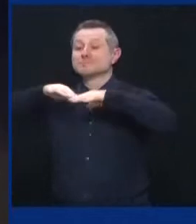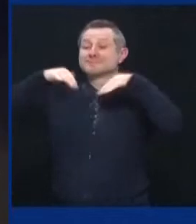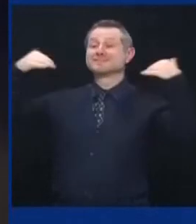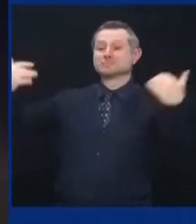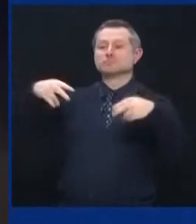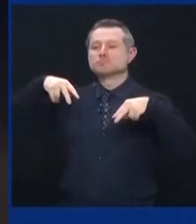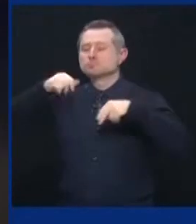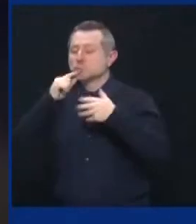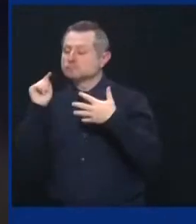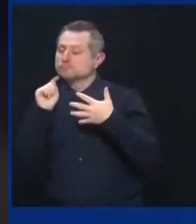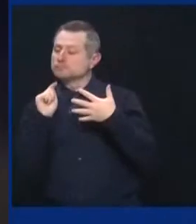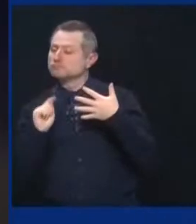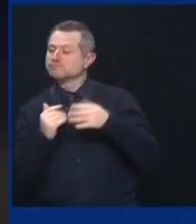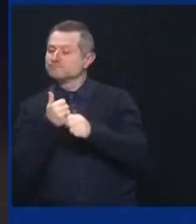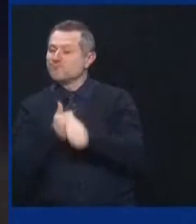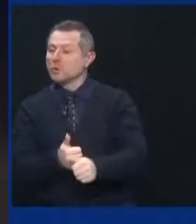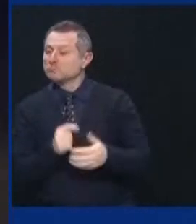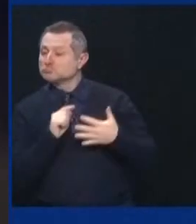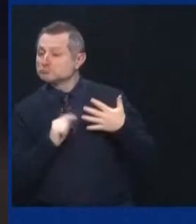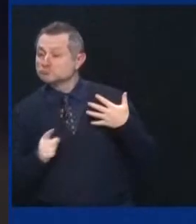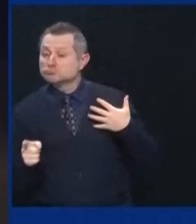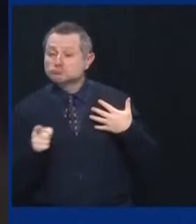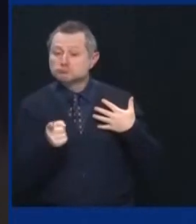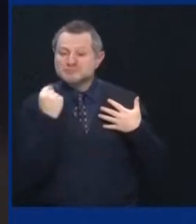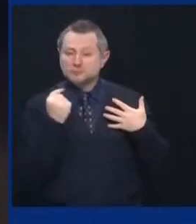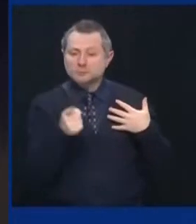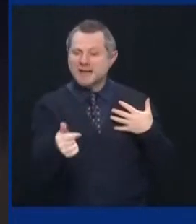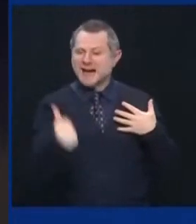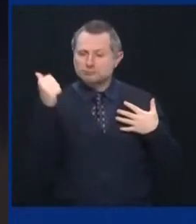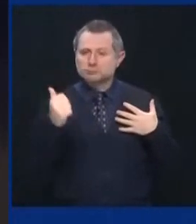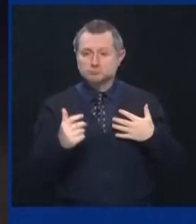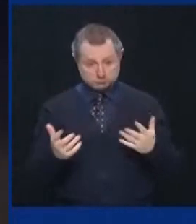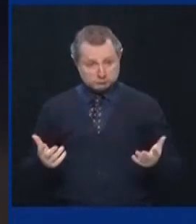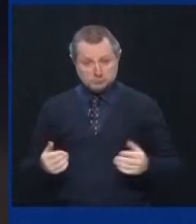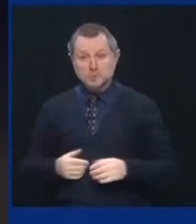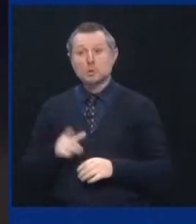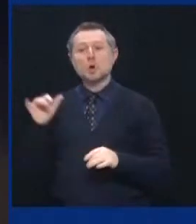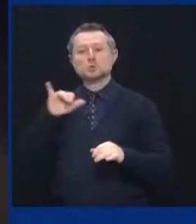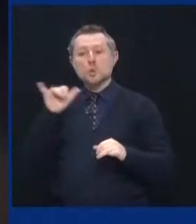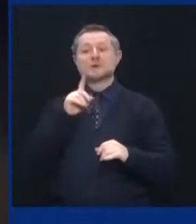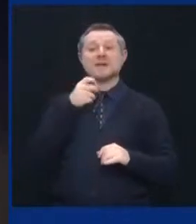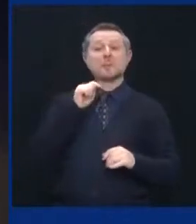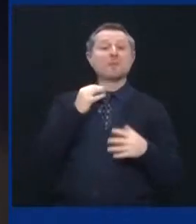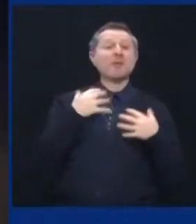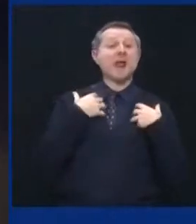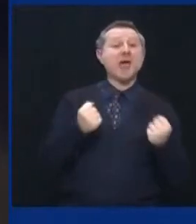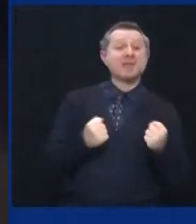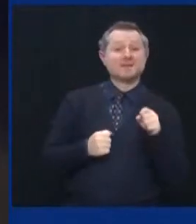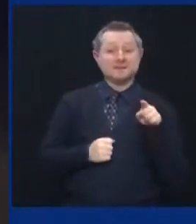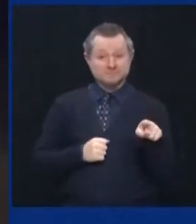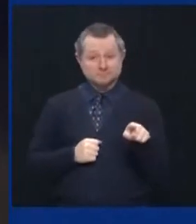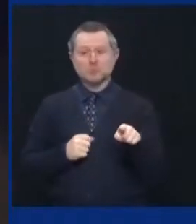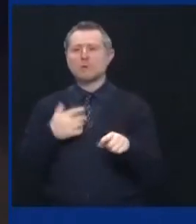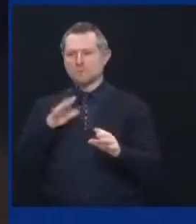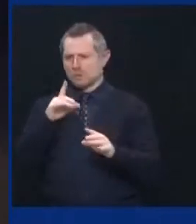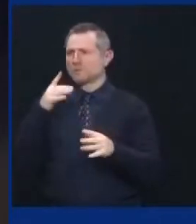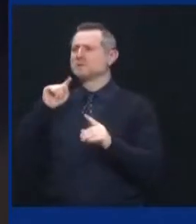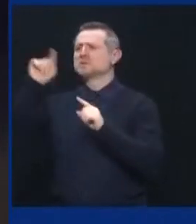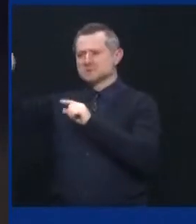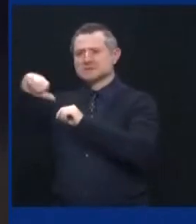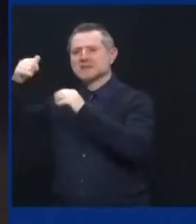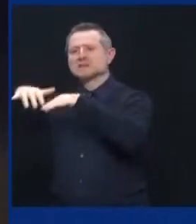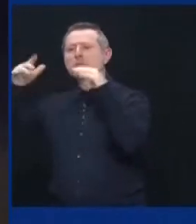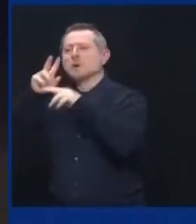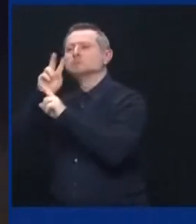compliance. As part of the state's review, personnel from the Department of Health traveled to other stadiums outside of New York where similar